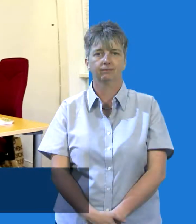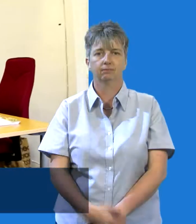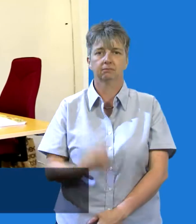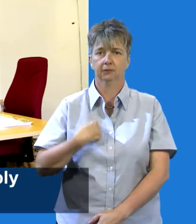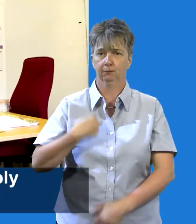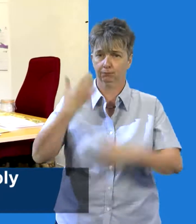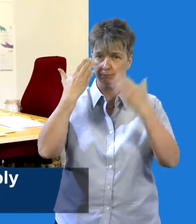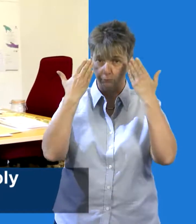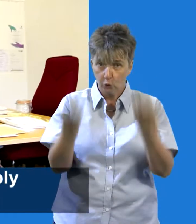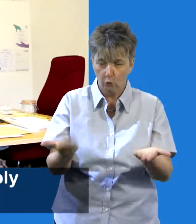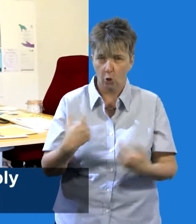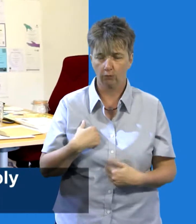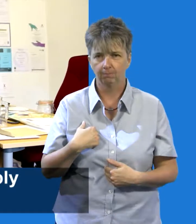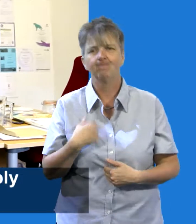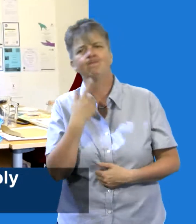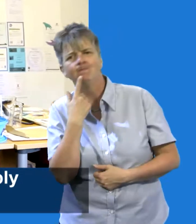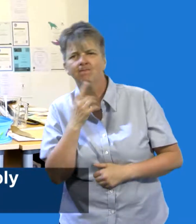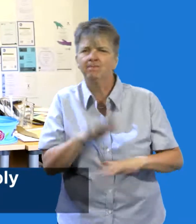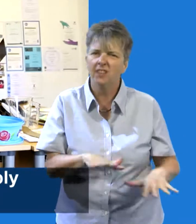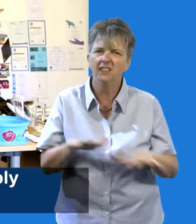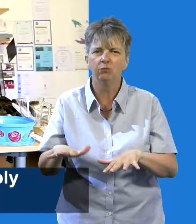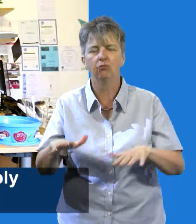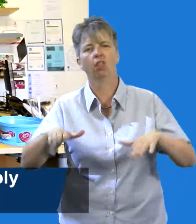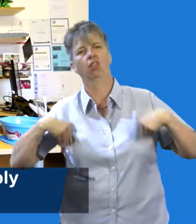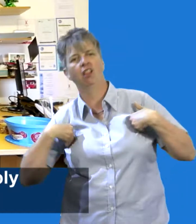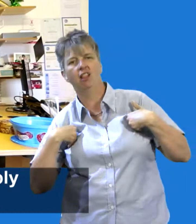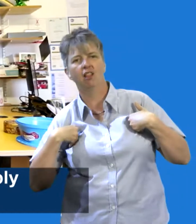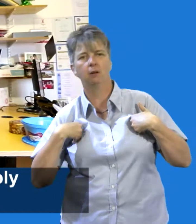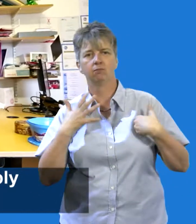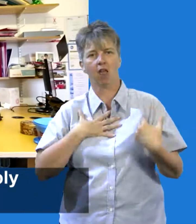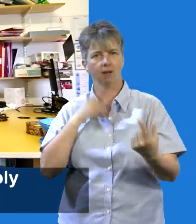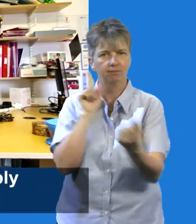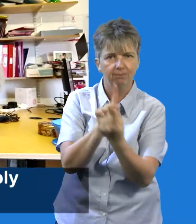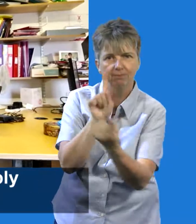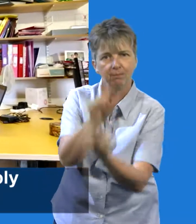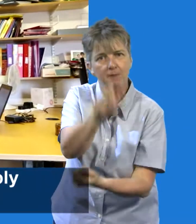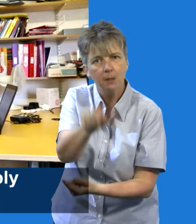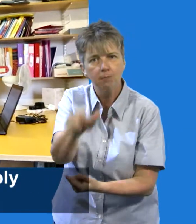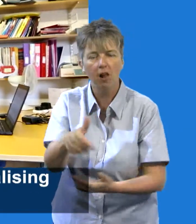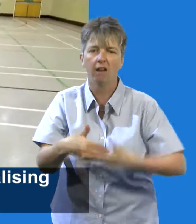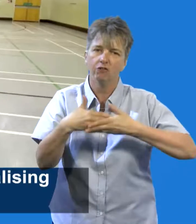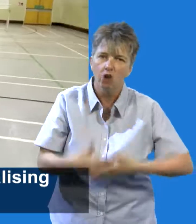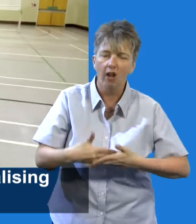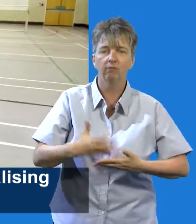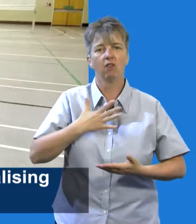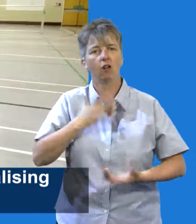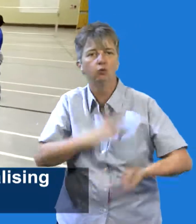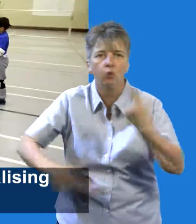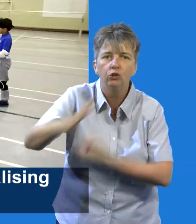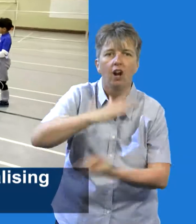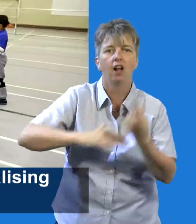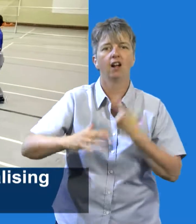I don't know. I would say that I'm probably quite a laid-back person, yet